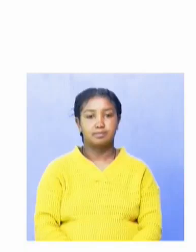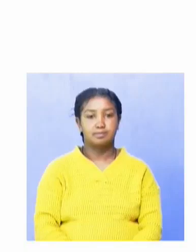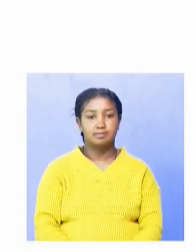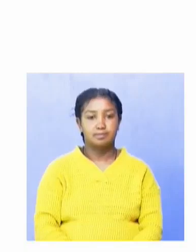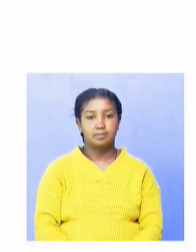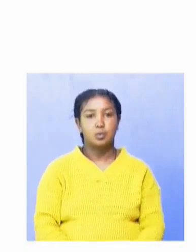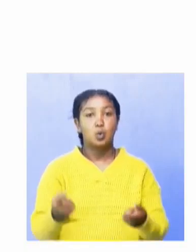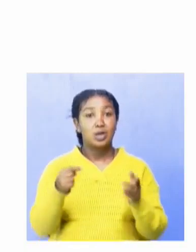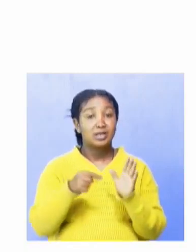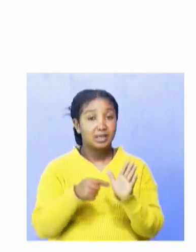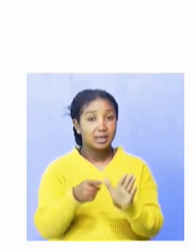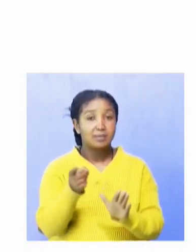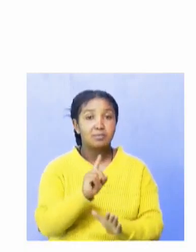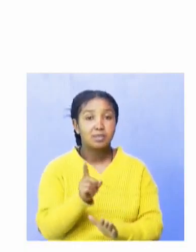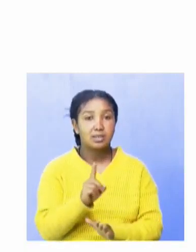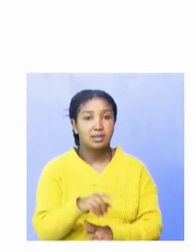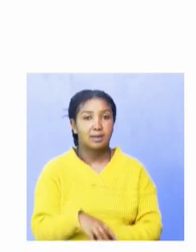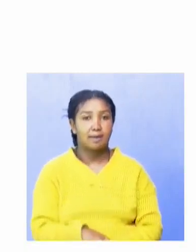indicates what?